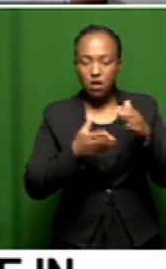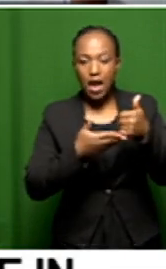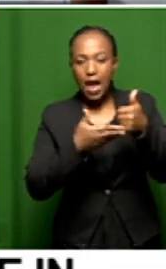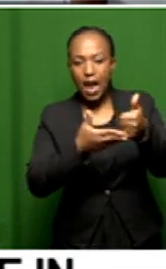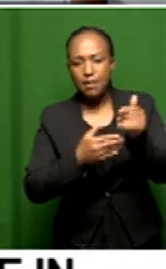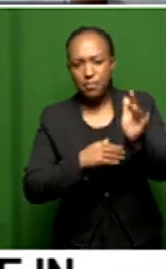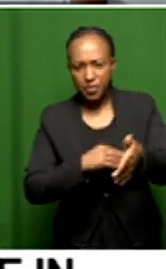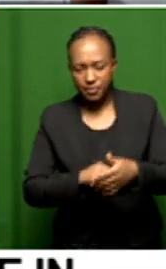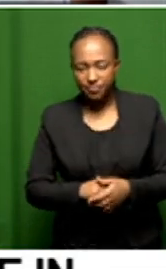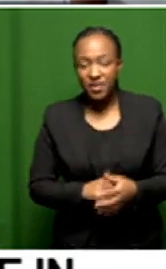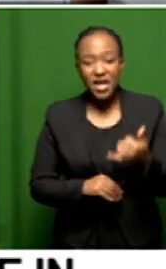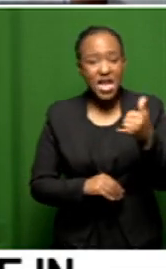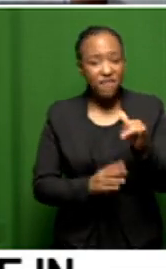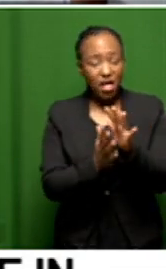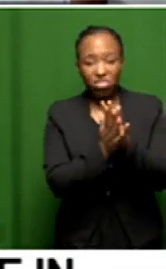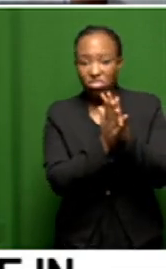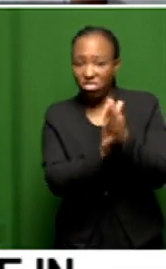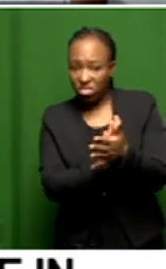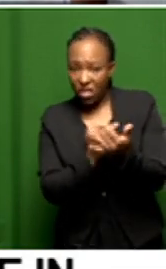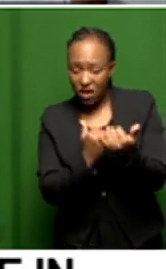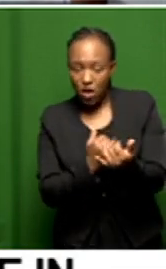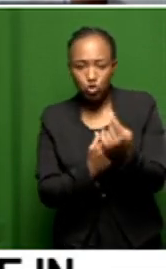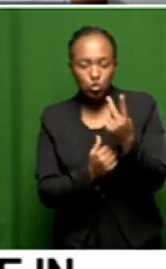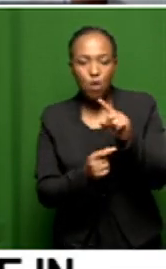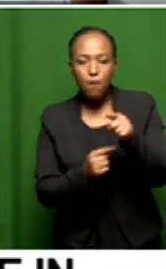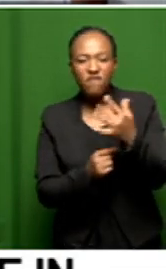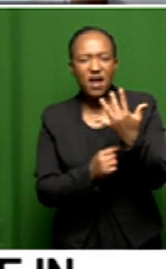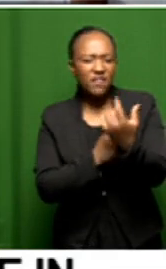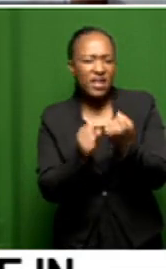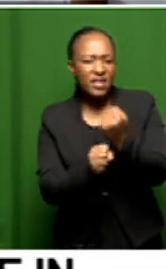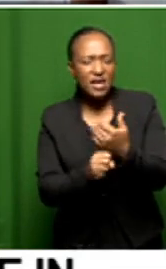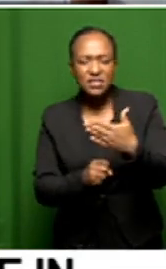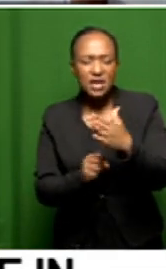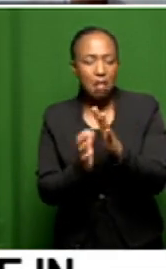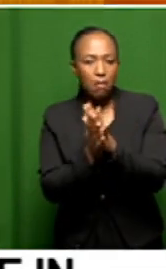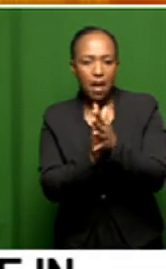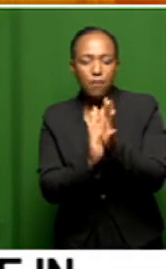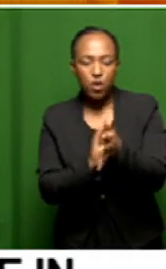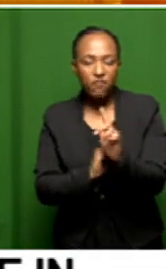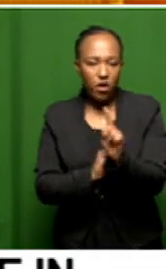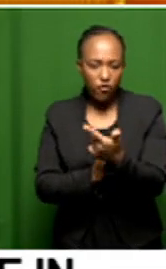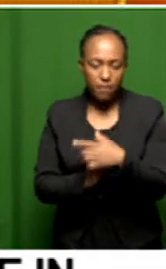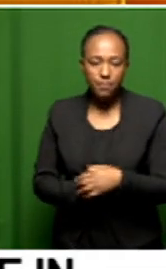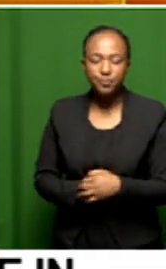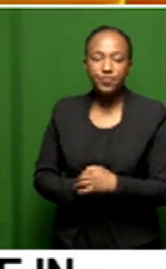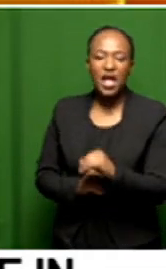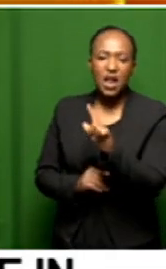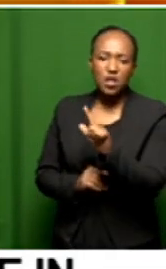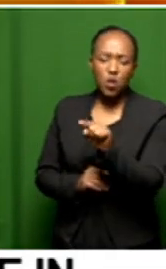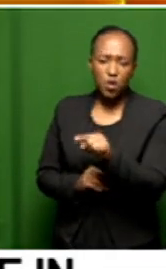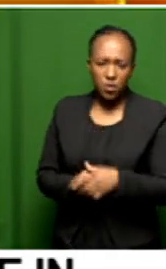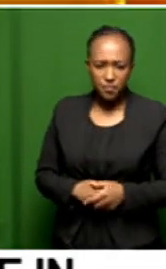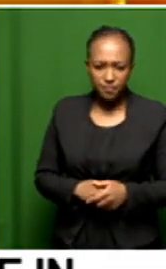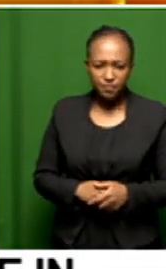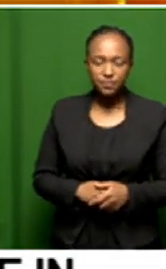And as I said, if they mess up now 2.5 years, it's going to be a problem for them and everyone else. Thanks. Letlhogonolo?